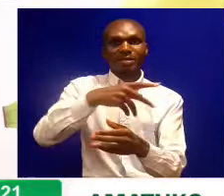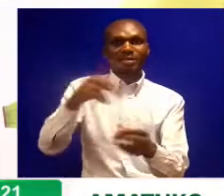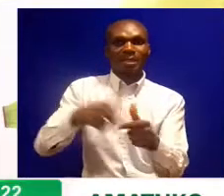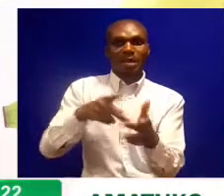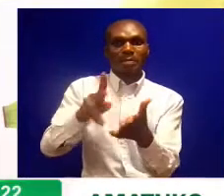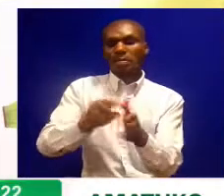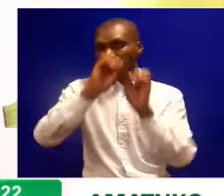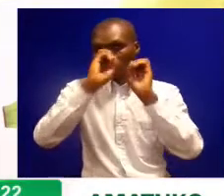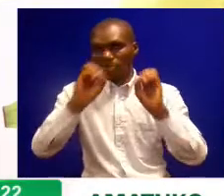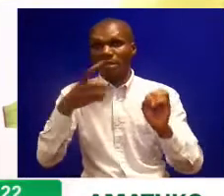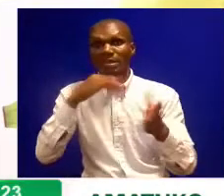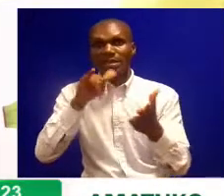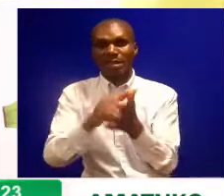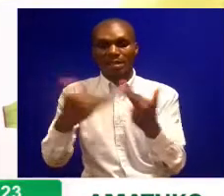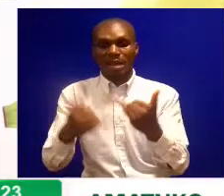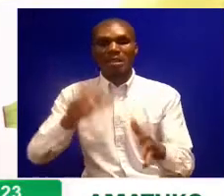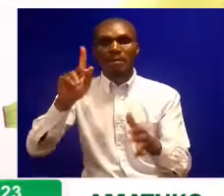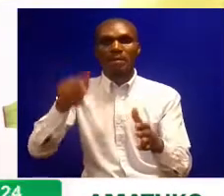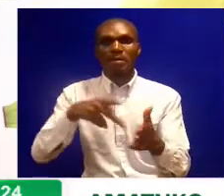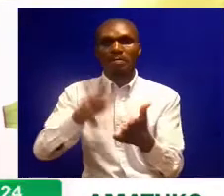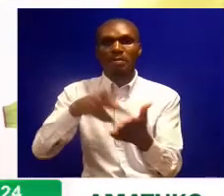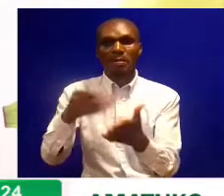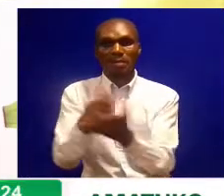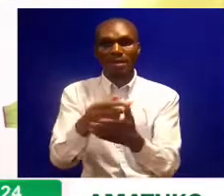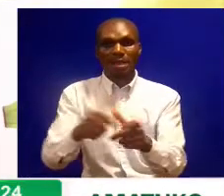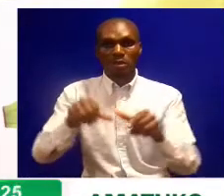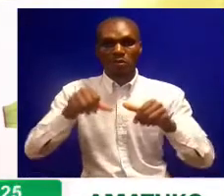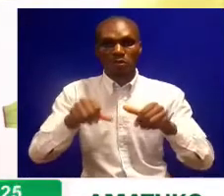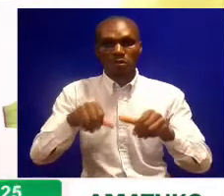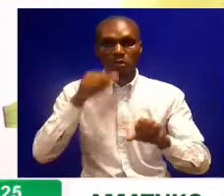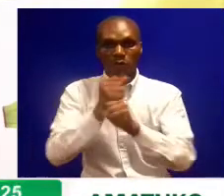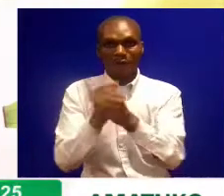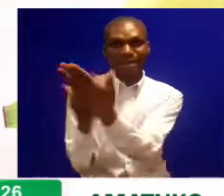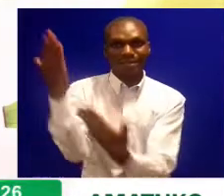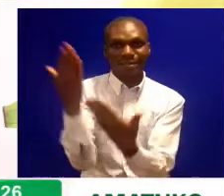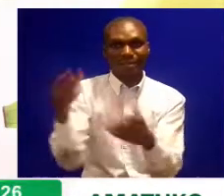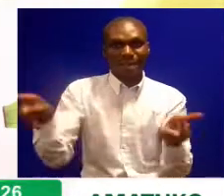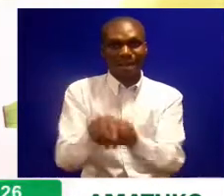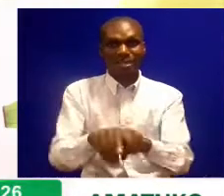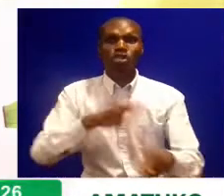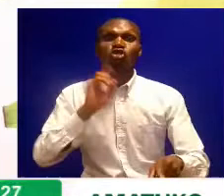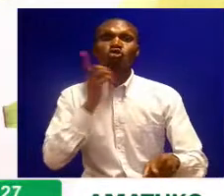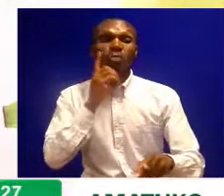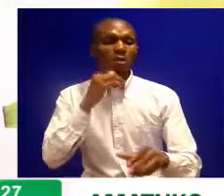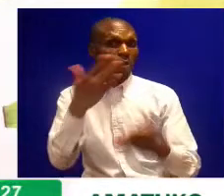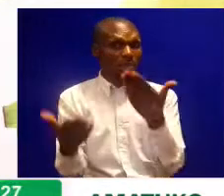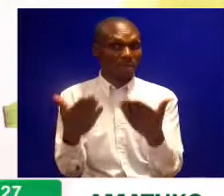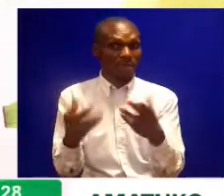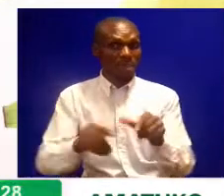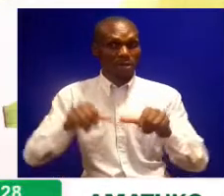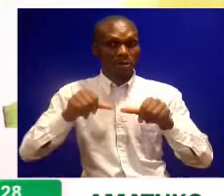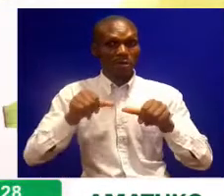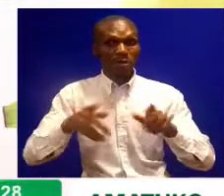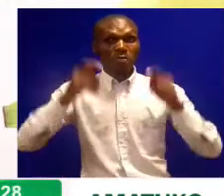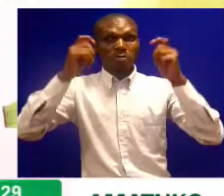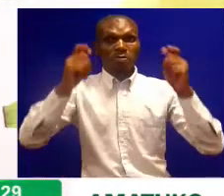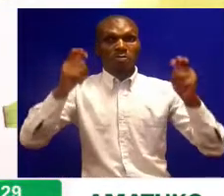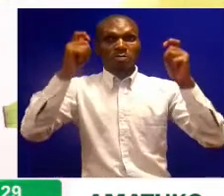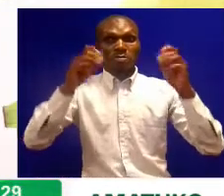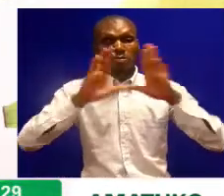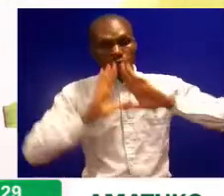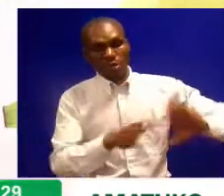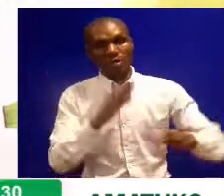wakanwa nikobate veru na kwekaba igu chubese chiyabo edibage nrene mere mo anyambali go chakera li tuko liankyo igoba go chiko genda ase